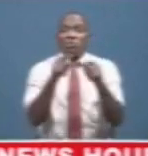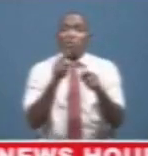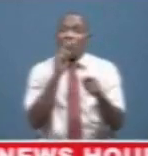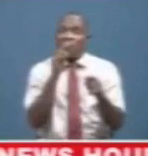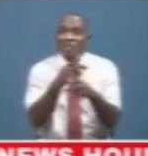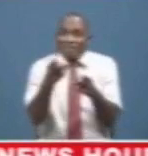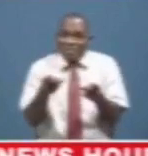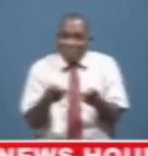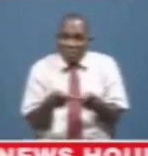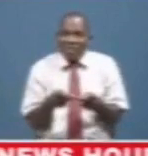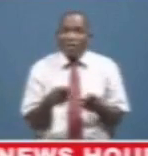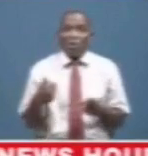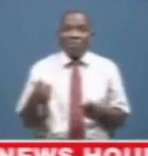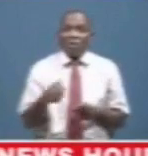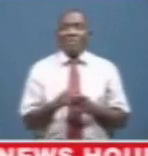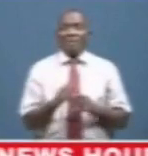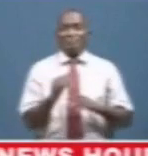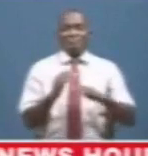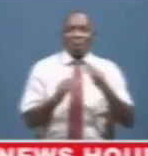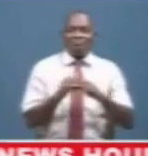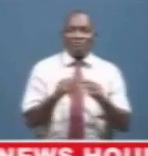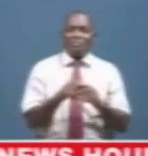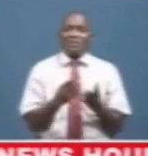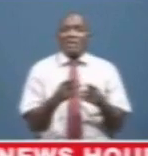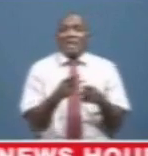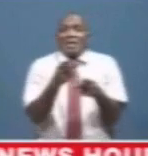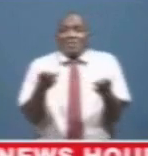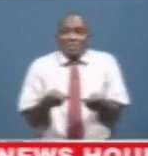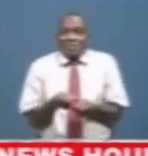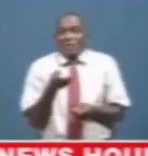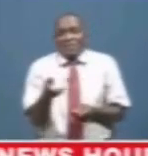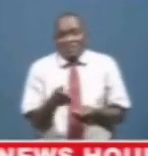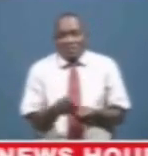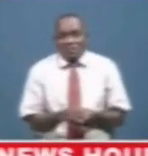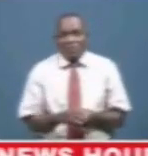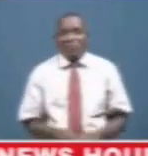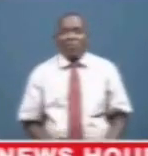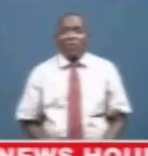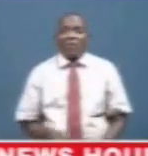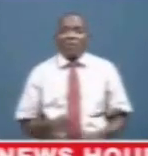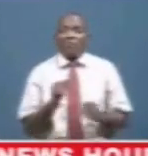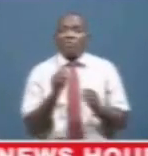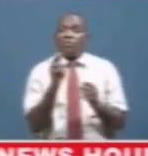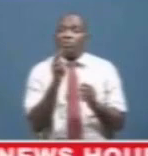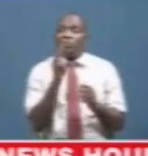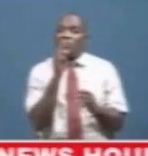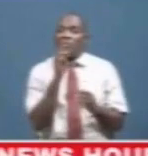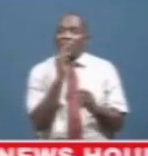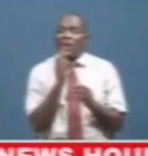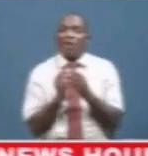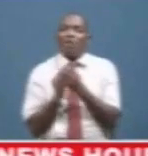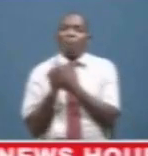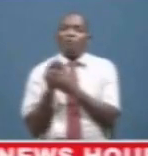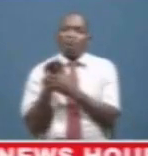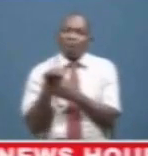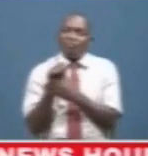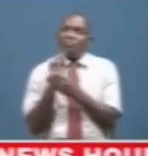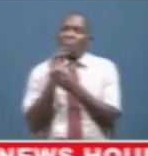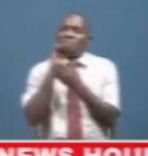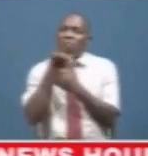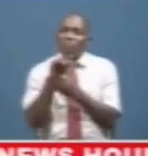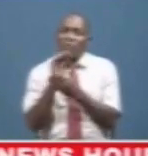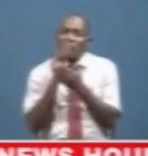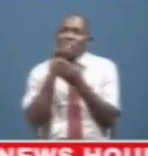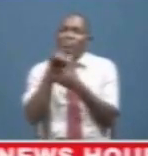we build the workstation there. And then as the water flows across the material that we are